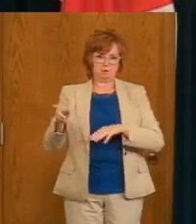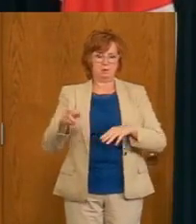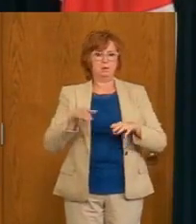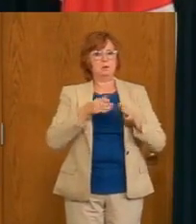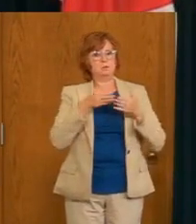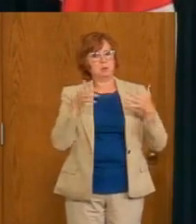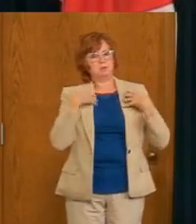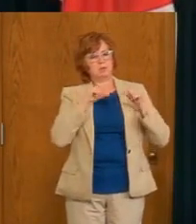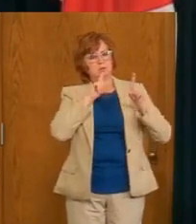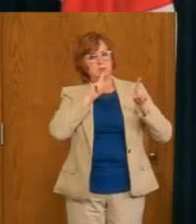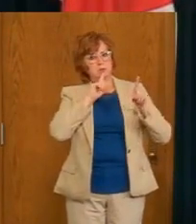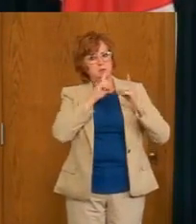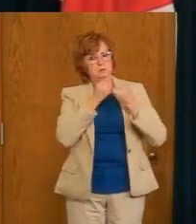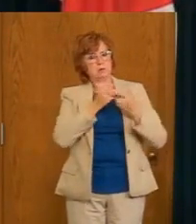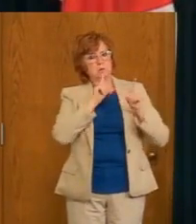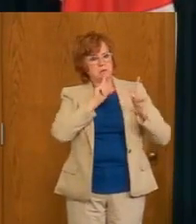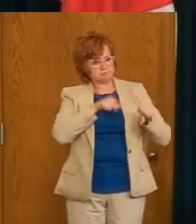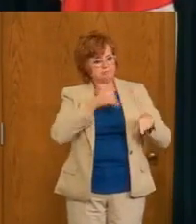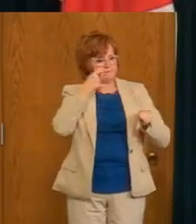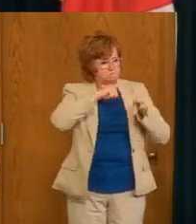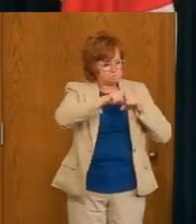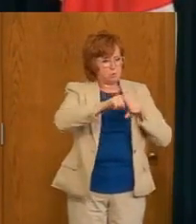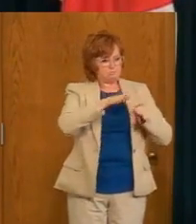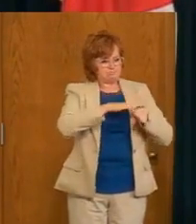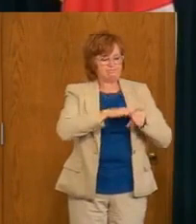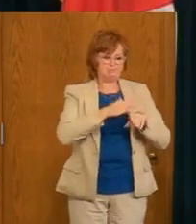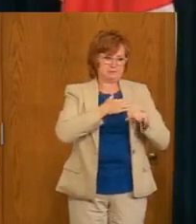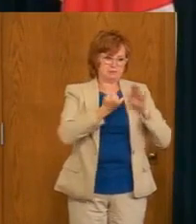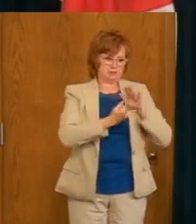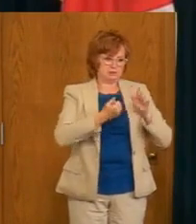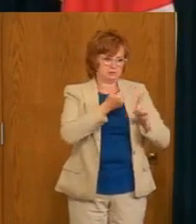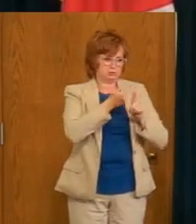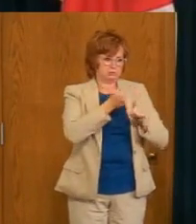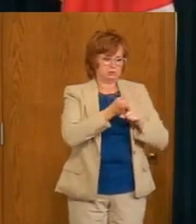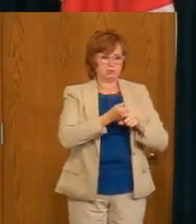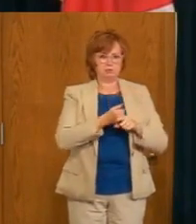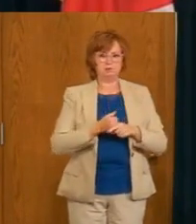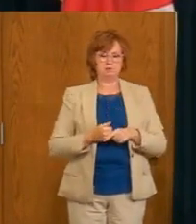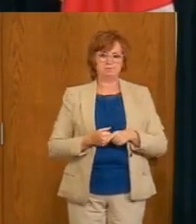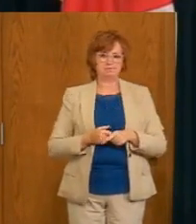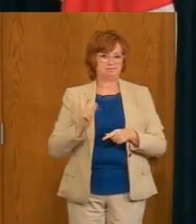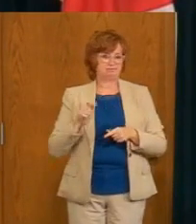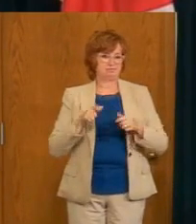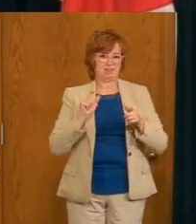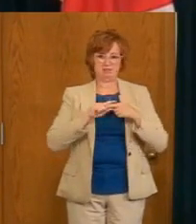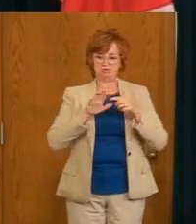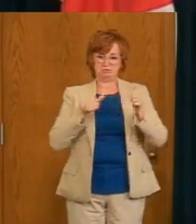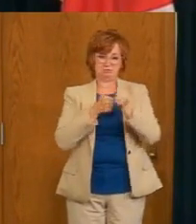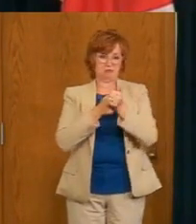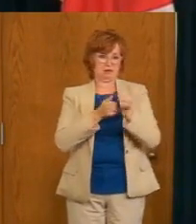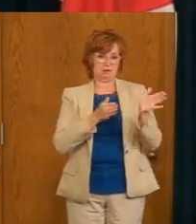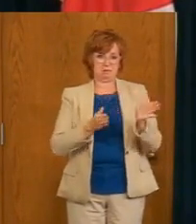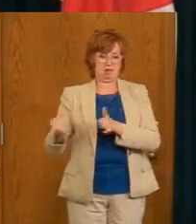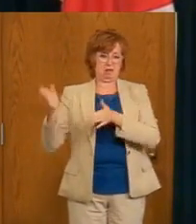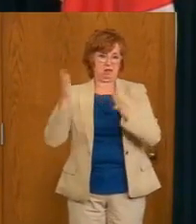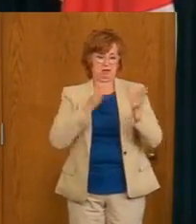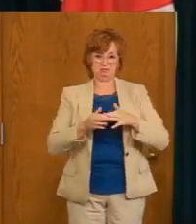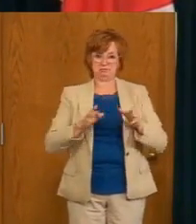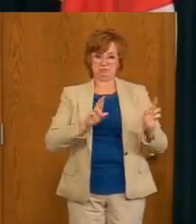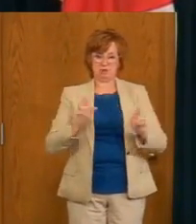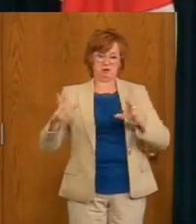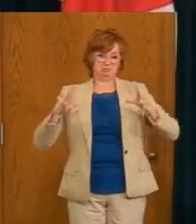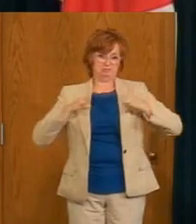those who are working on the front lines, because we have more contacts now. And I would like to make a request that sometimes, I think everyone's